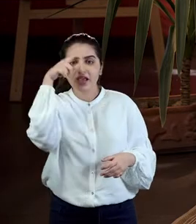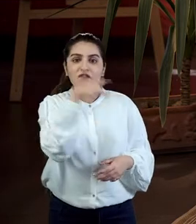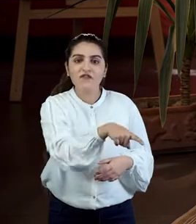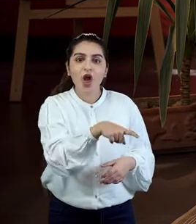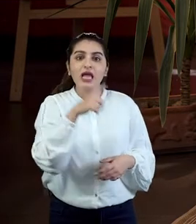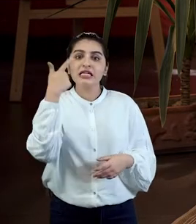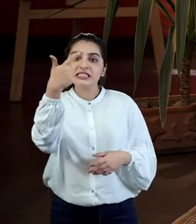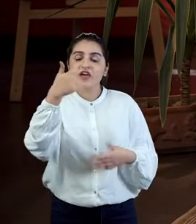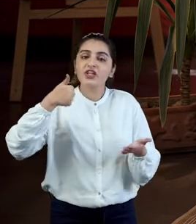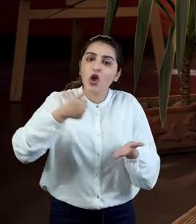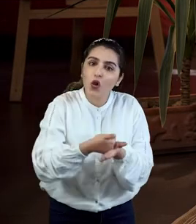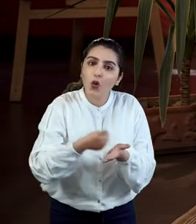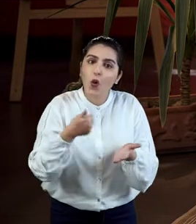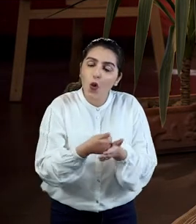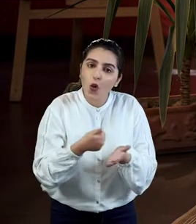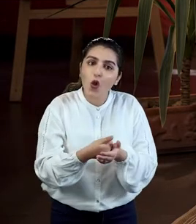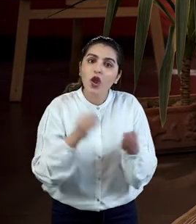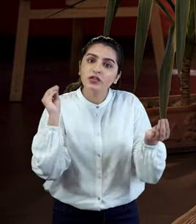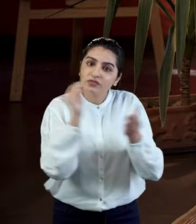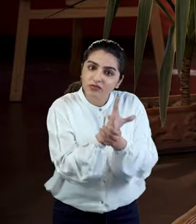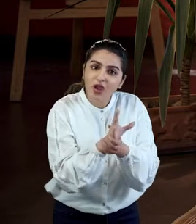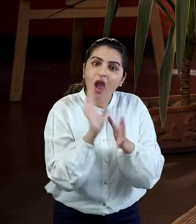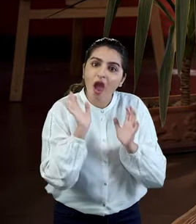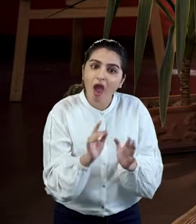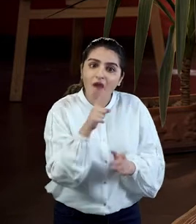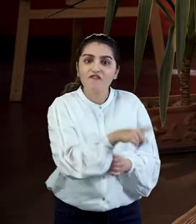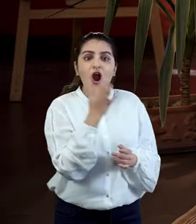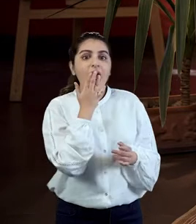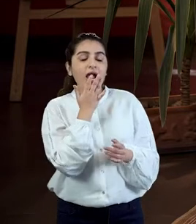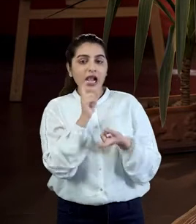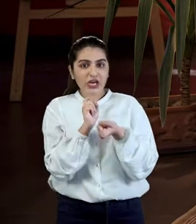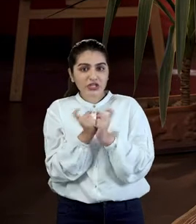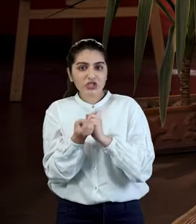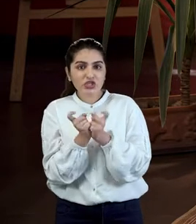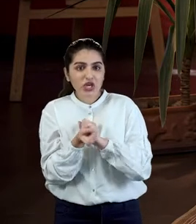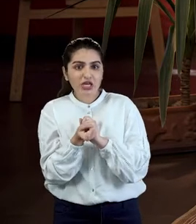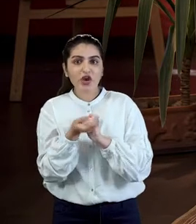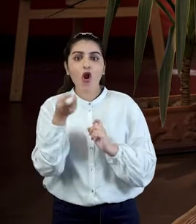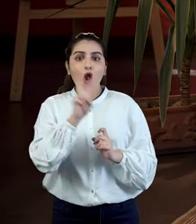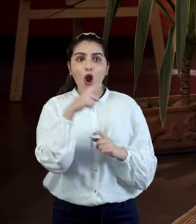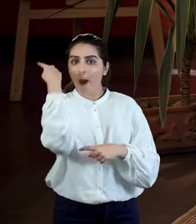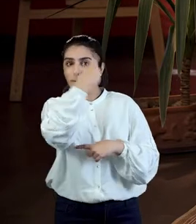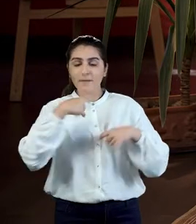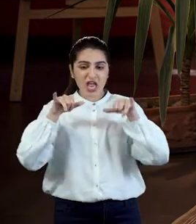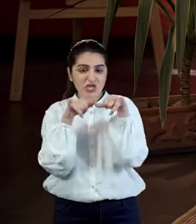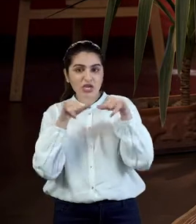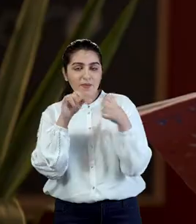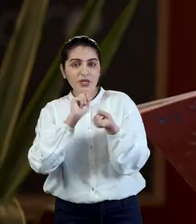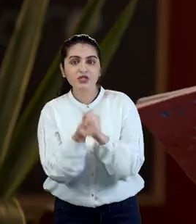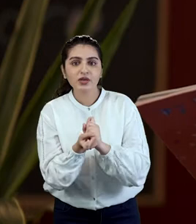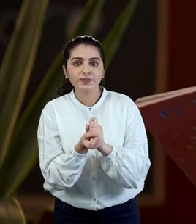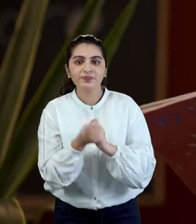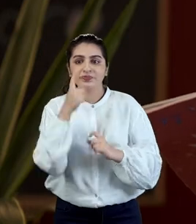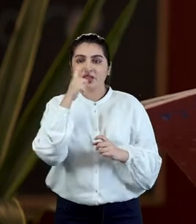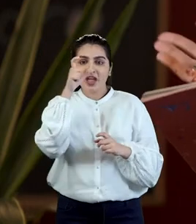may try 7 times to escape by changing her color and changing her shape."